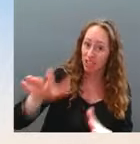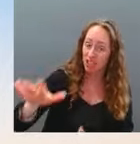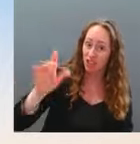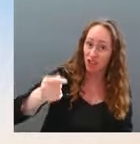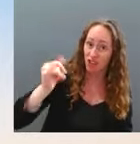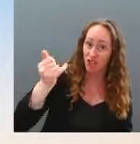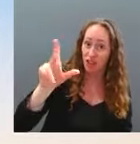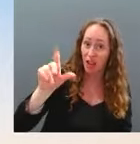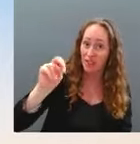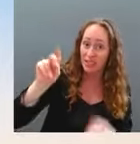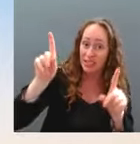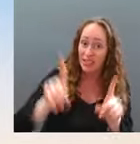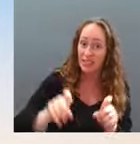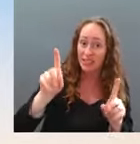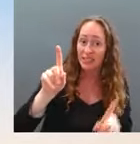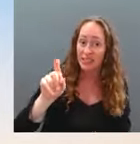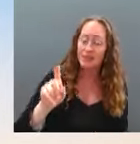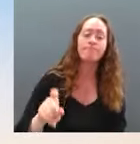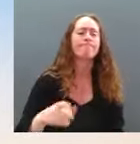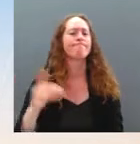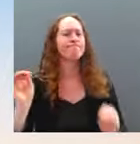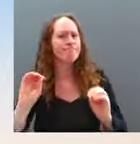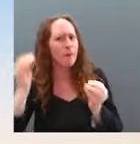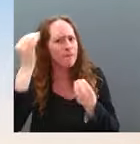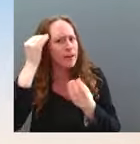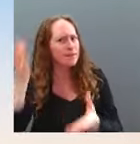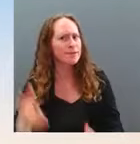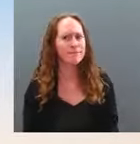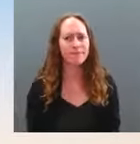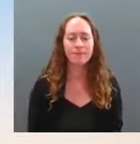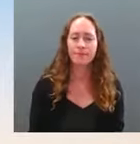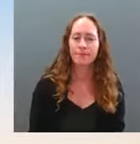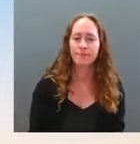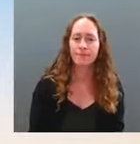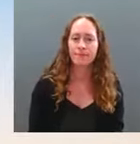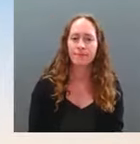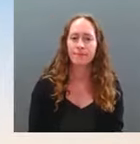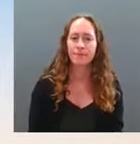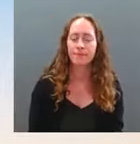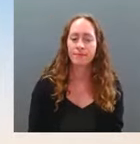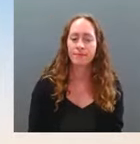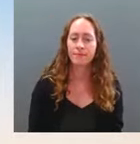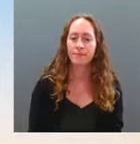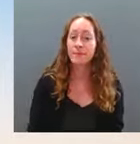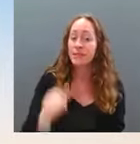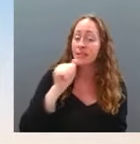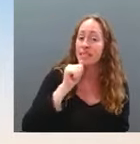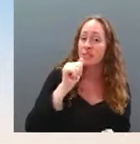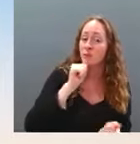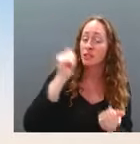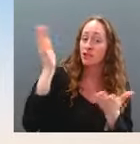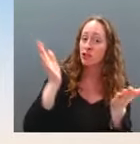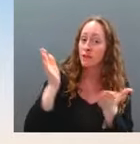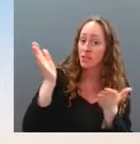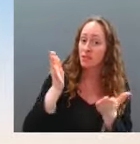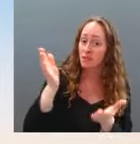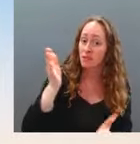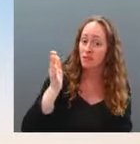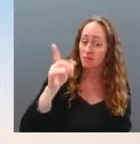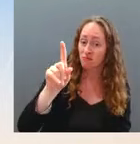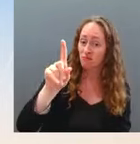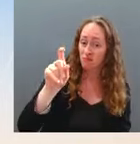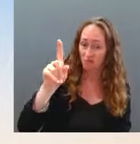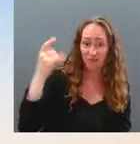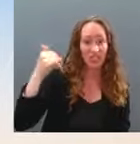very quickly, if I can. Does the president maintain confidence in the director of the Secret Service, James Murray? Yes. Okay. Jen? Go ahead. Let me just give you some